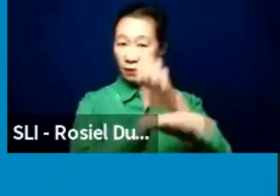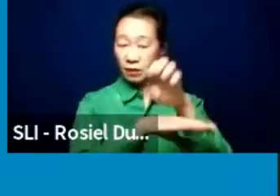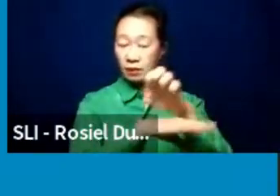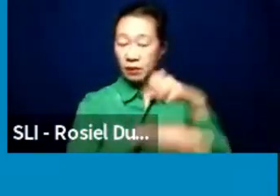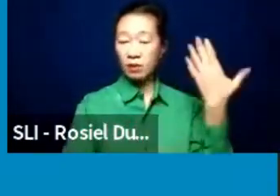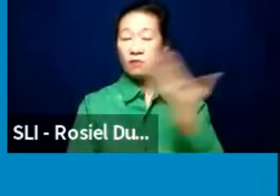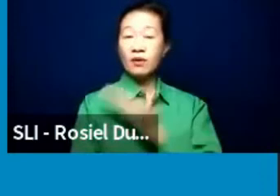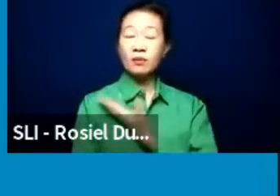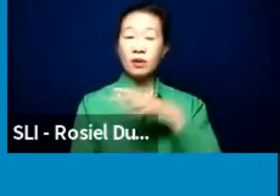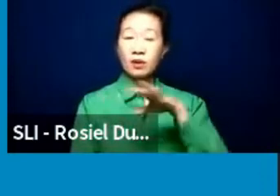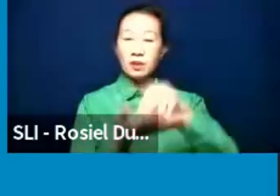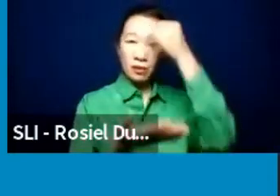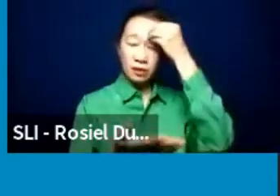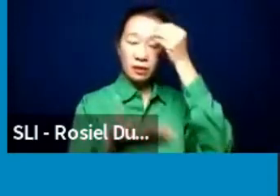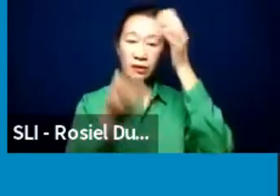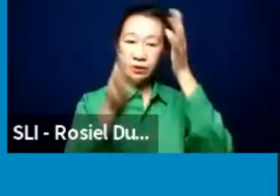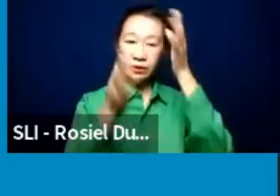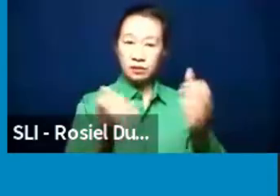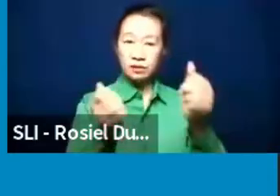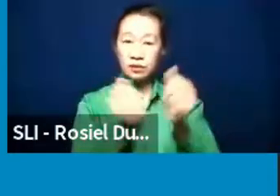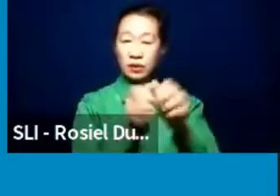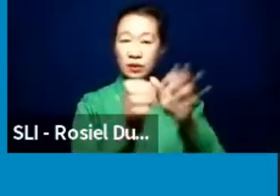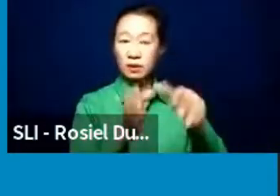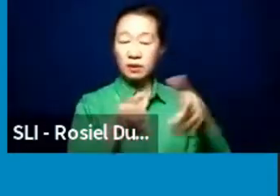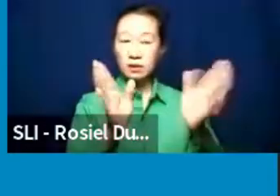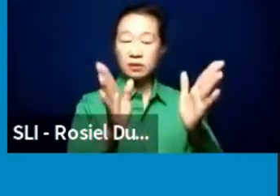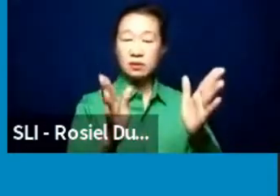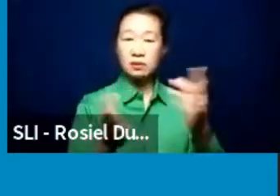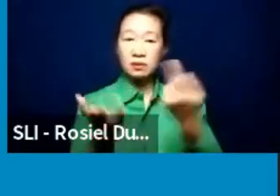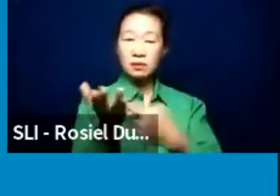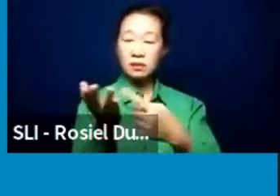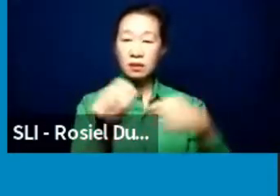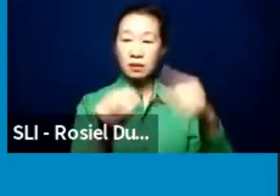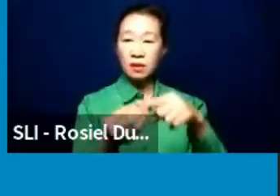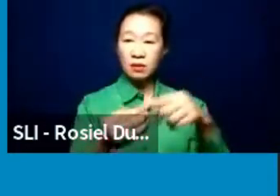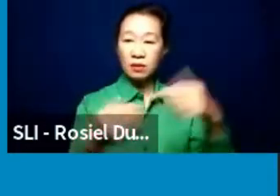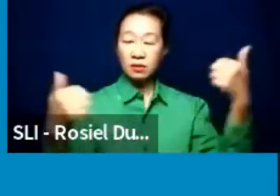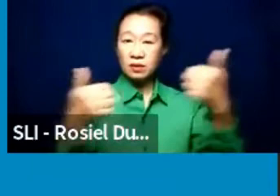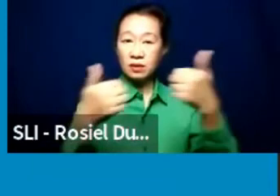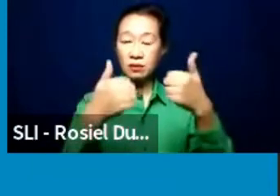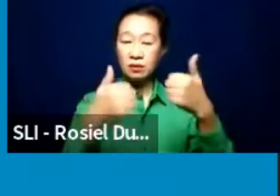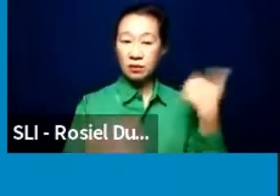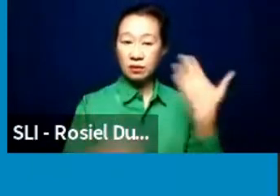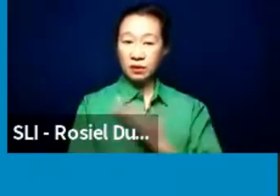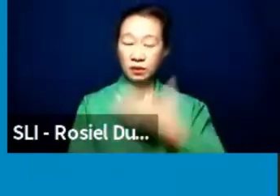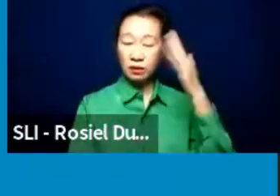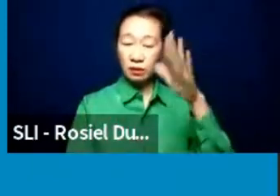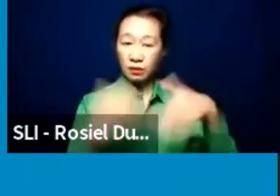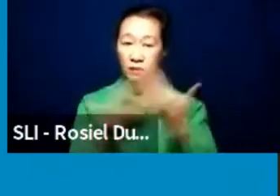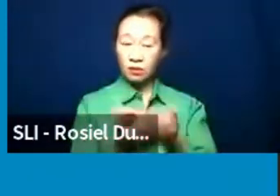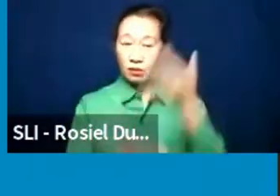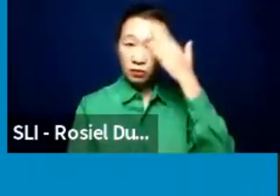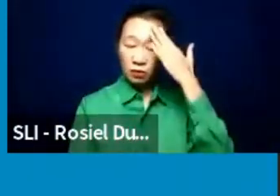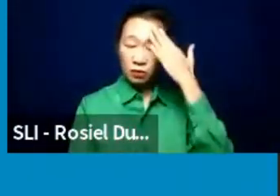our learners with disabilities. Let's talk about challenges, and I'm sure we all know what the challenges are. No?